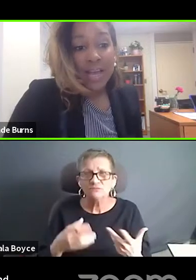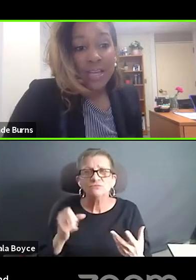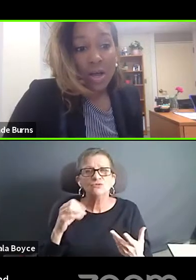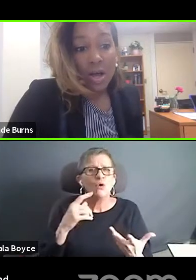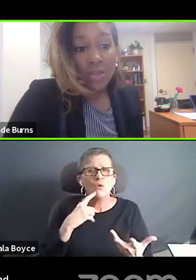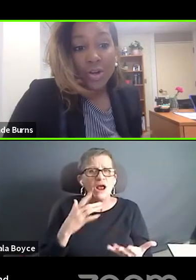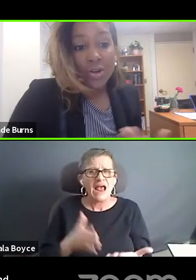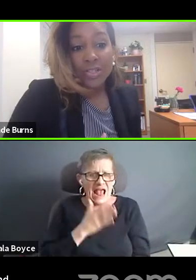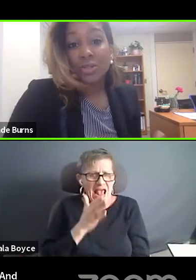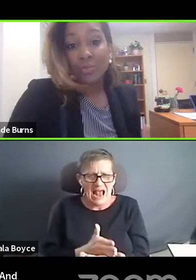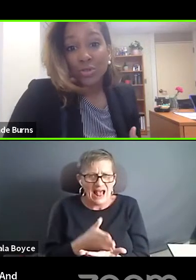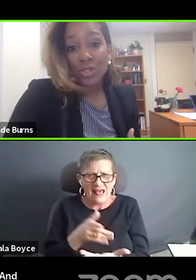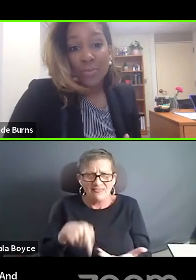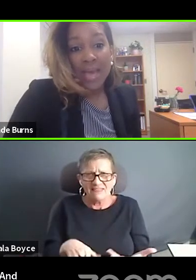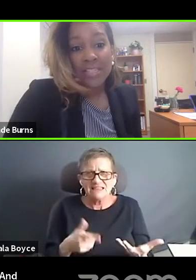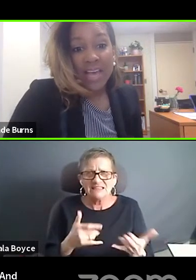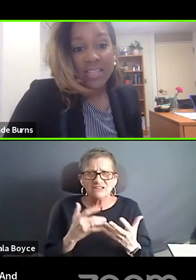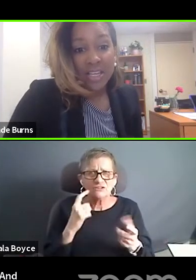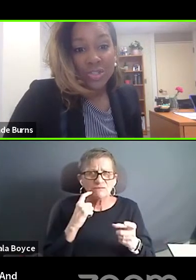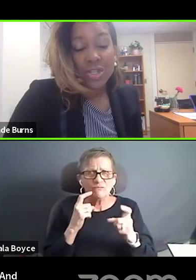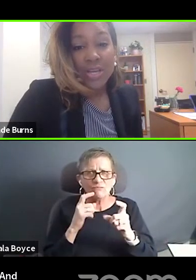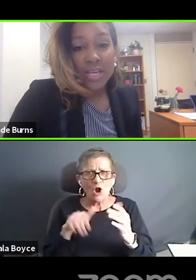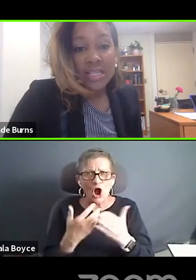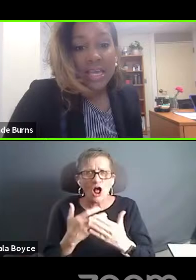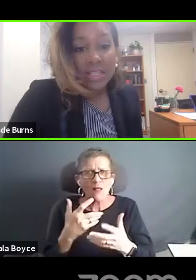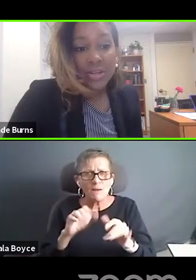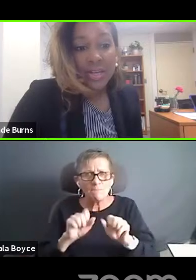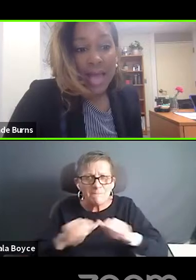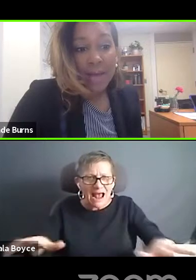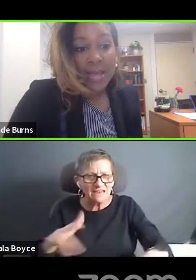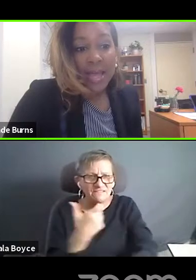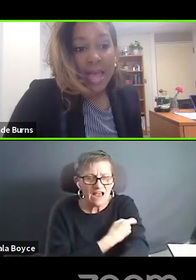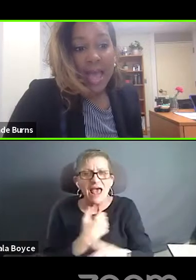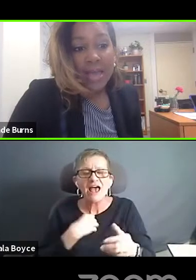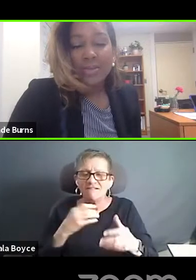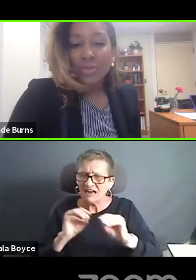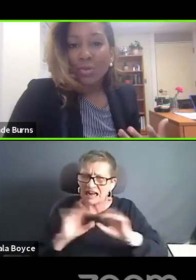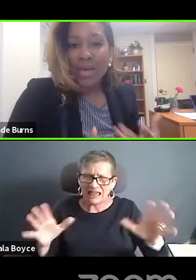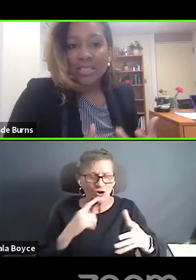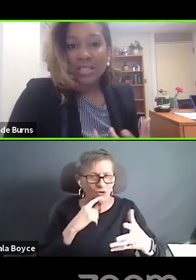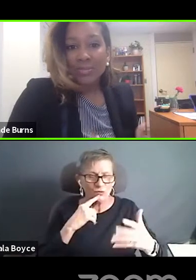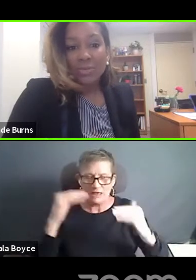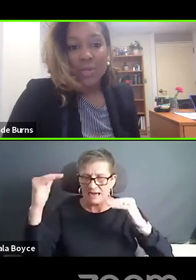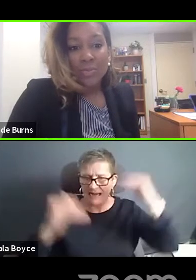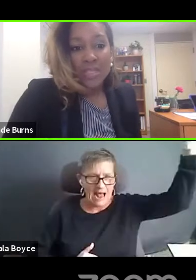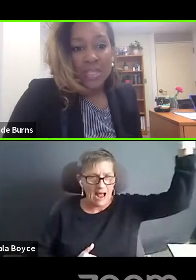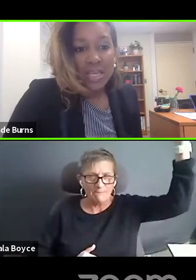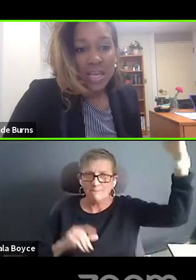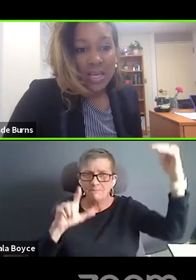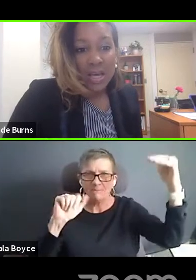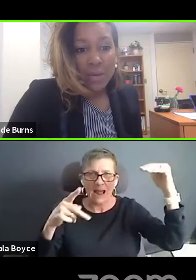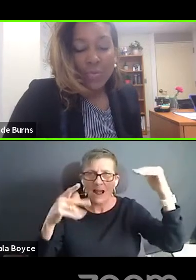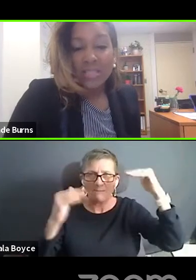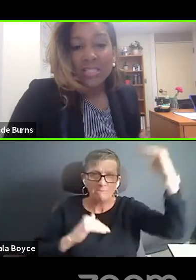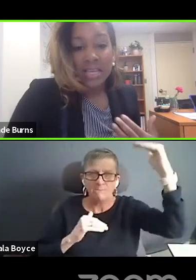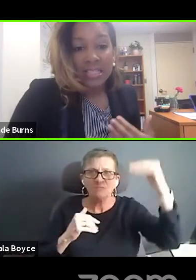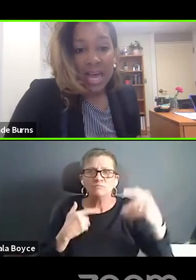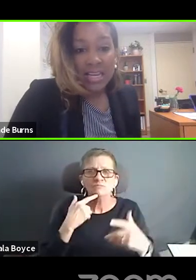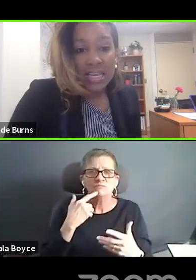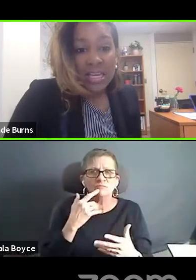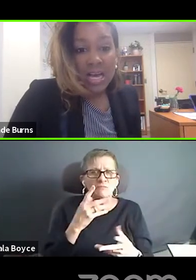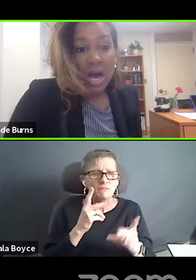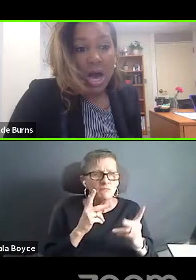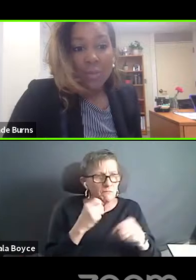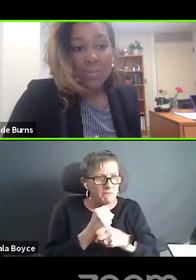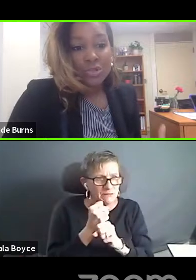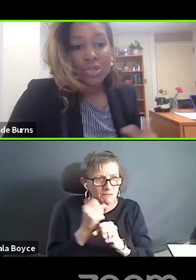this, despite the current distribution of mass vaccination, there is a clear gap. And it, you know, messes sometimes with people's thinking. It raises